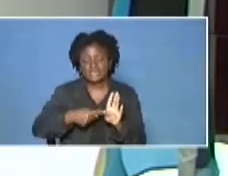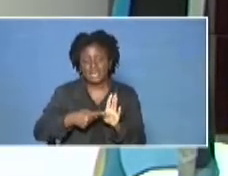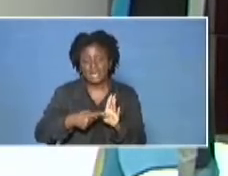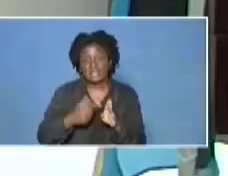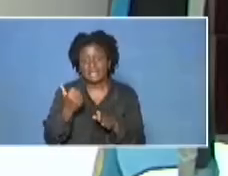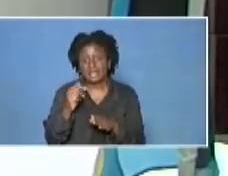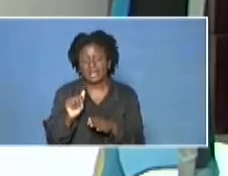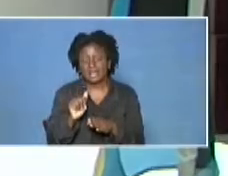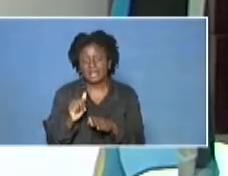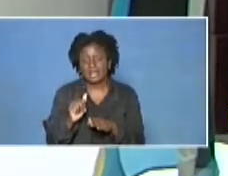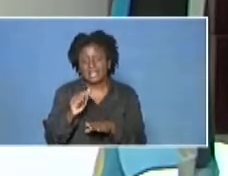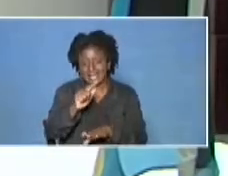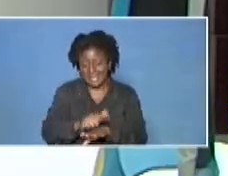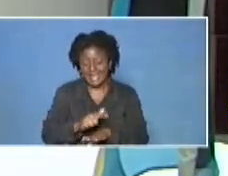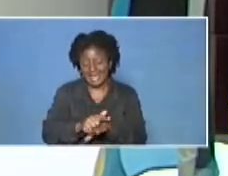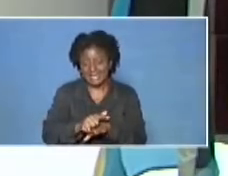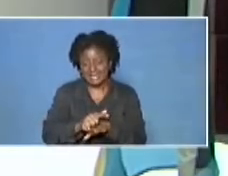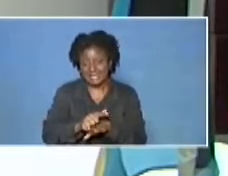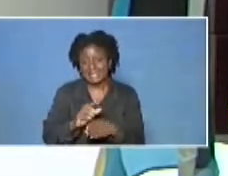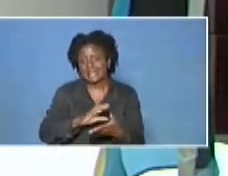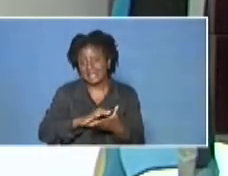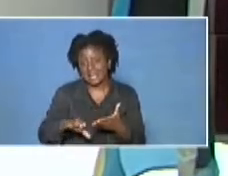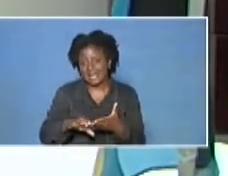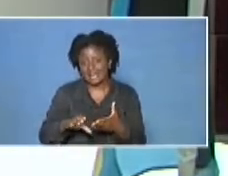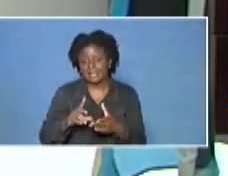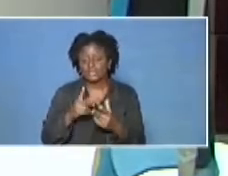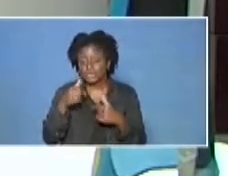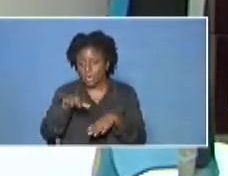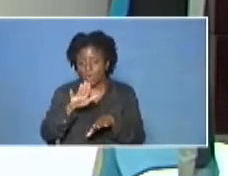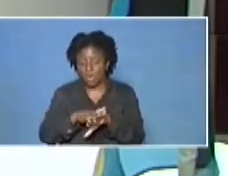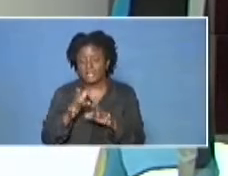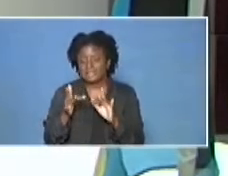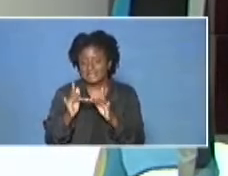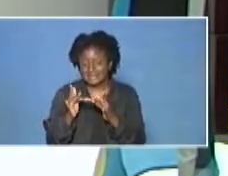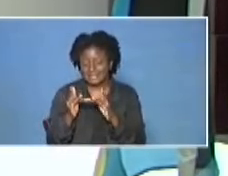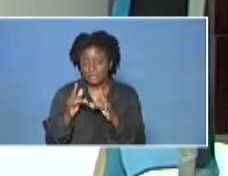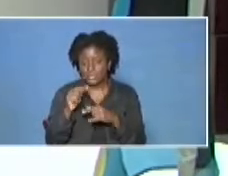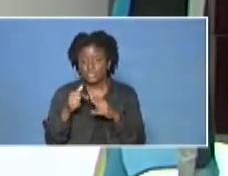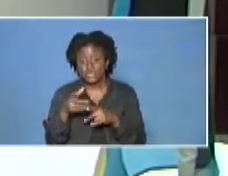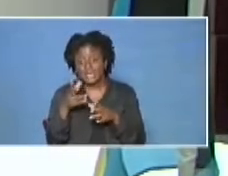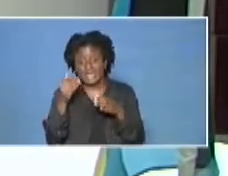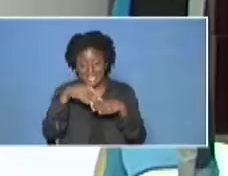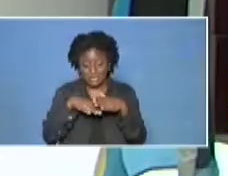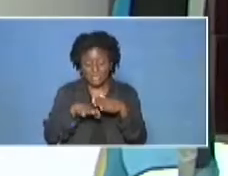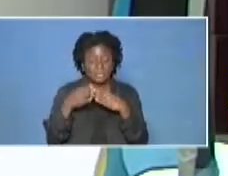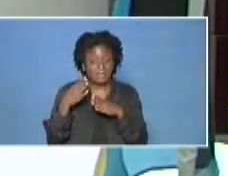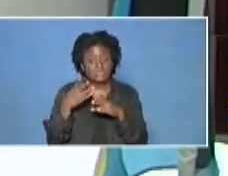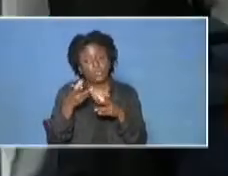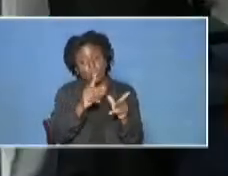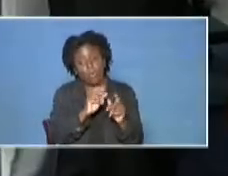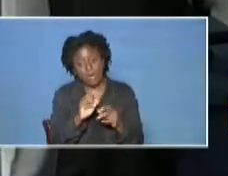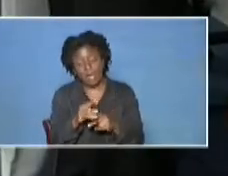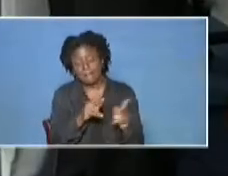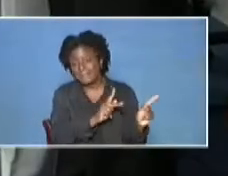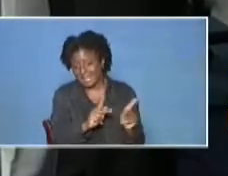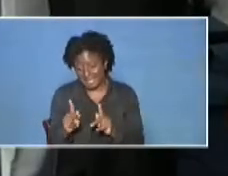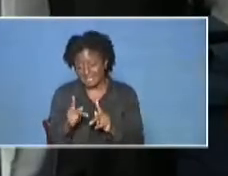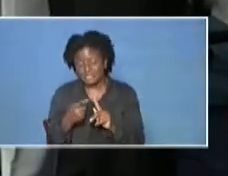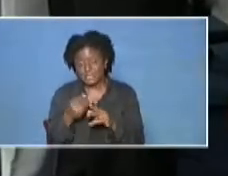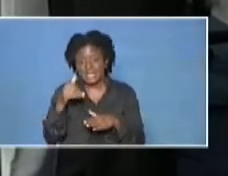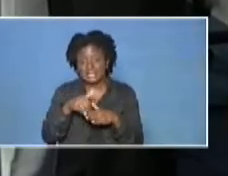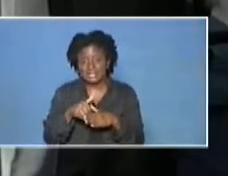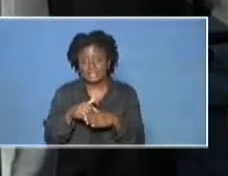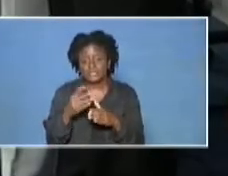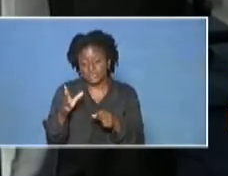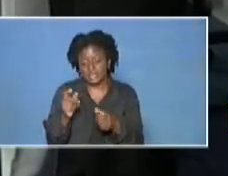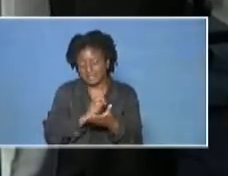go online when you're entering the Bahamas or attempting to come to the Bahamas and fill out your landing card well in advance. Also assisting